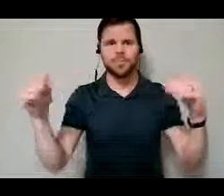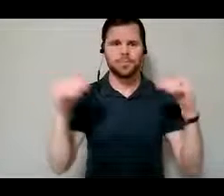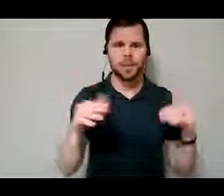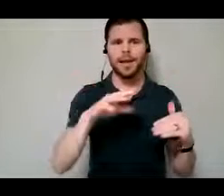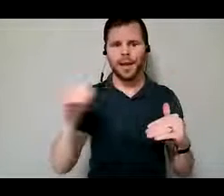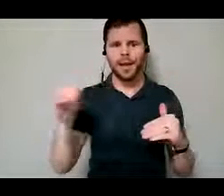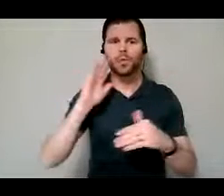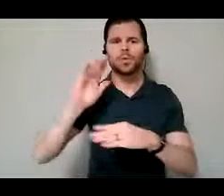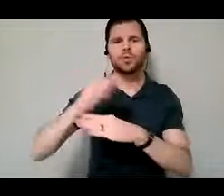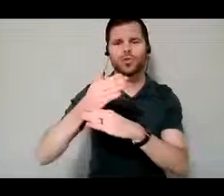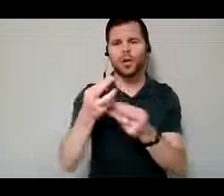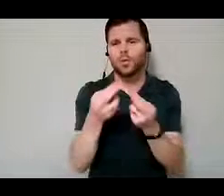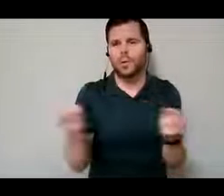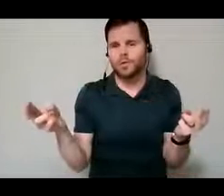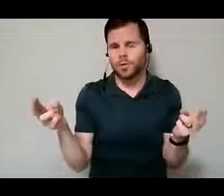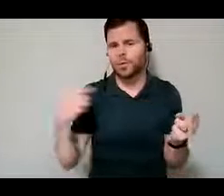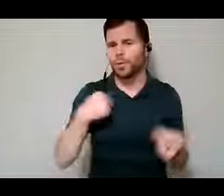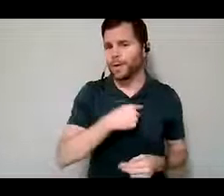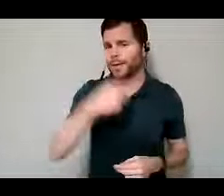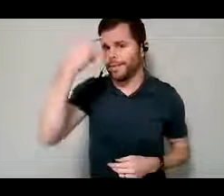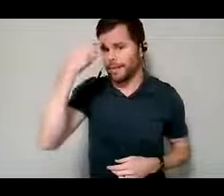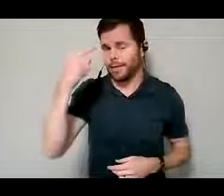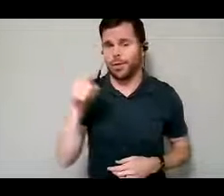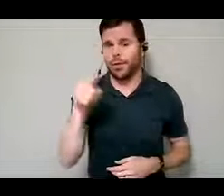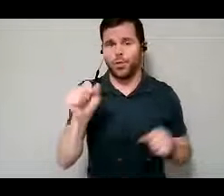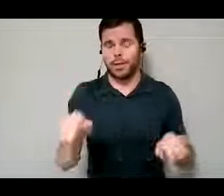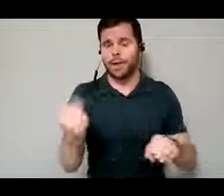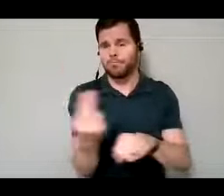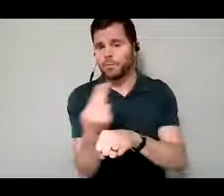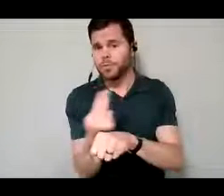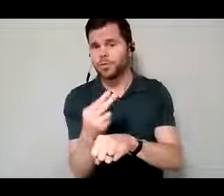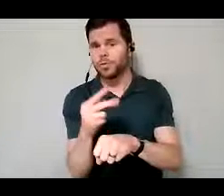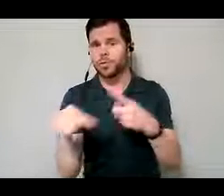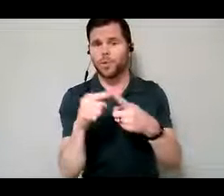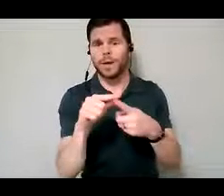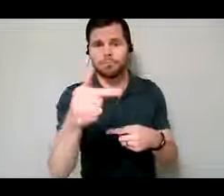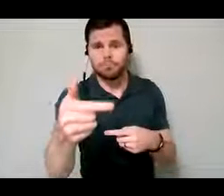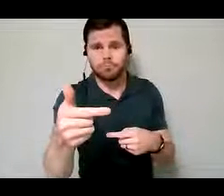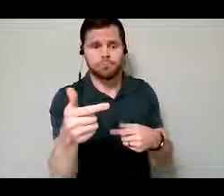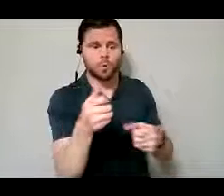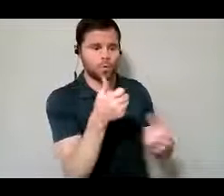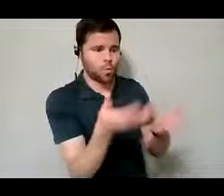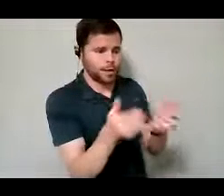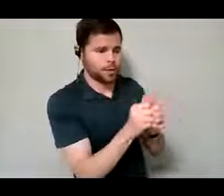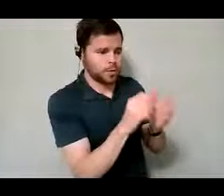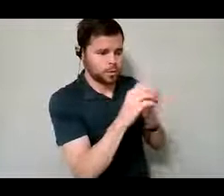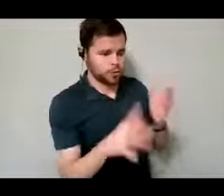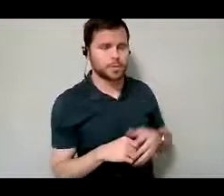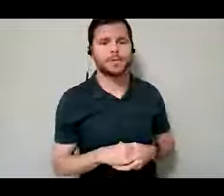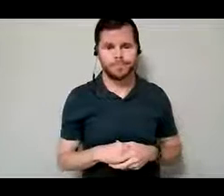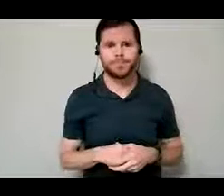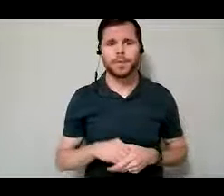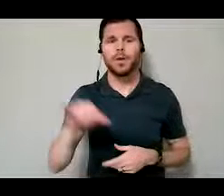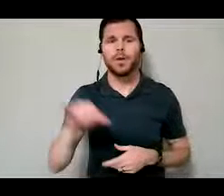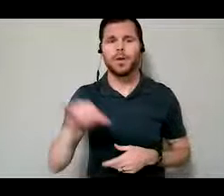around things that we think can help or that you may be able to use as you work with students. And then we wanted to share student opportunities so that